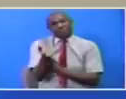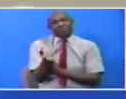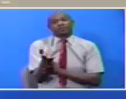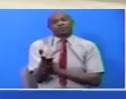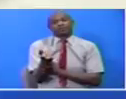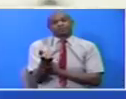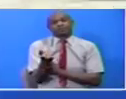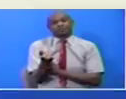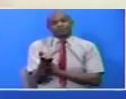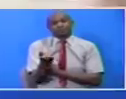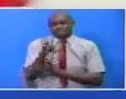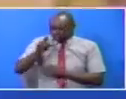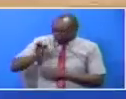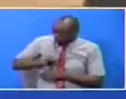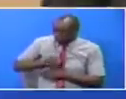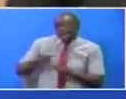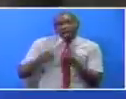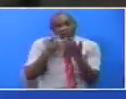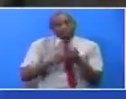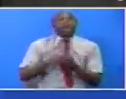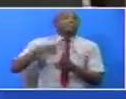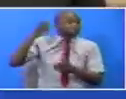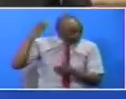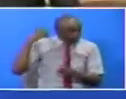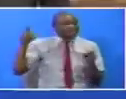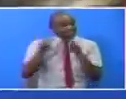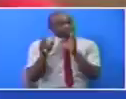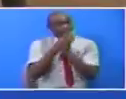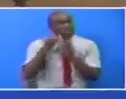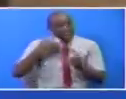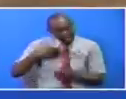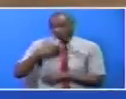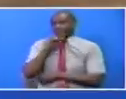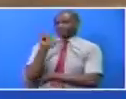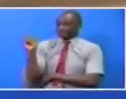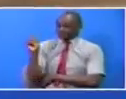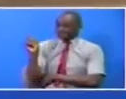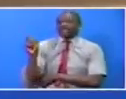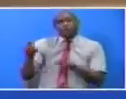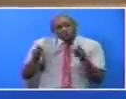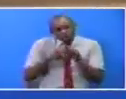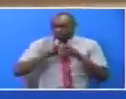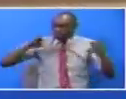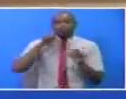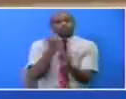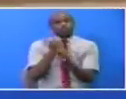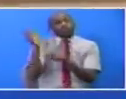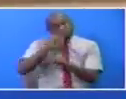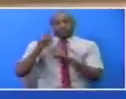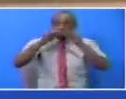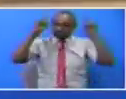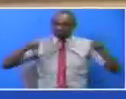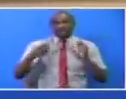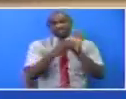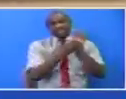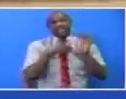track. Rakiel's case came weeks after a similar one by one Patrick Muthomi, who was also searching for a job using placards